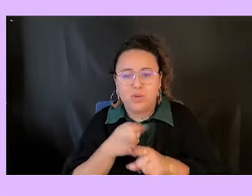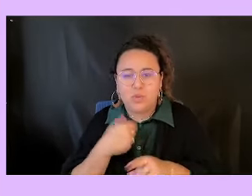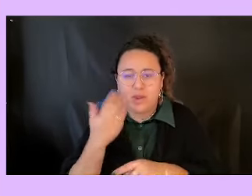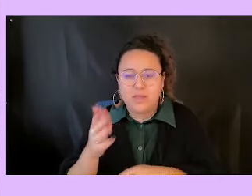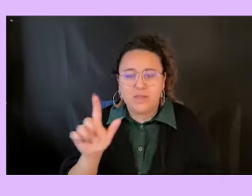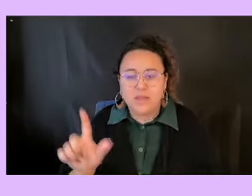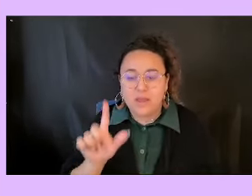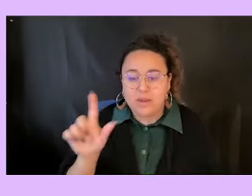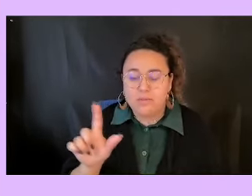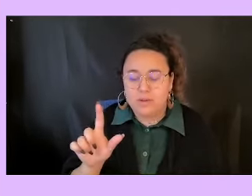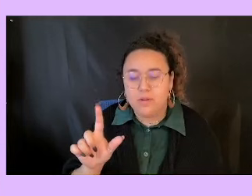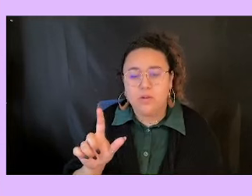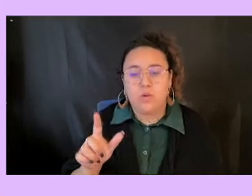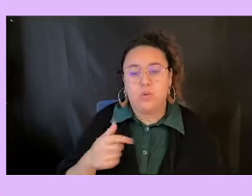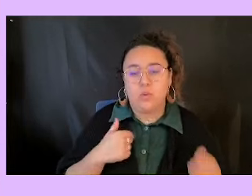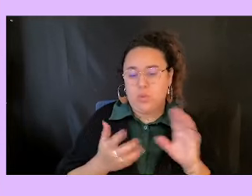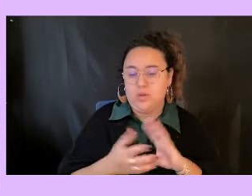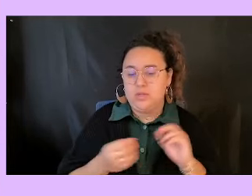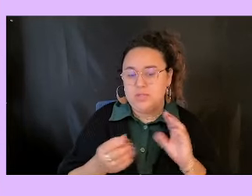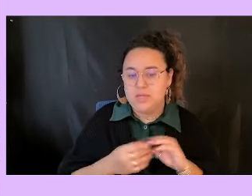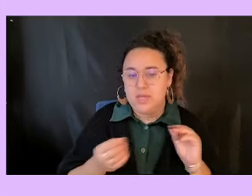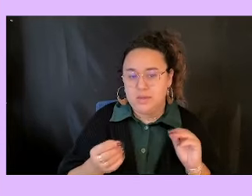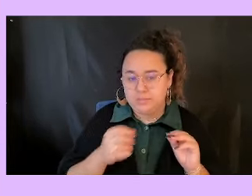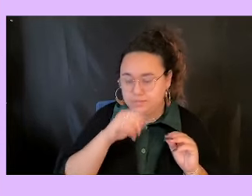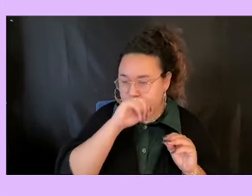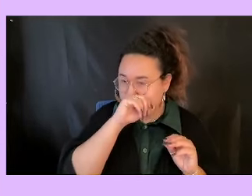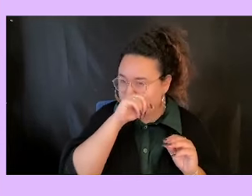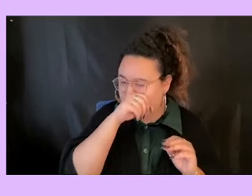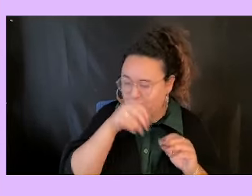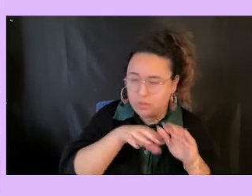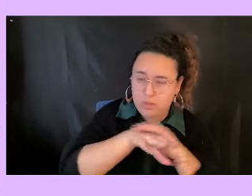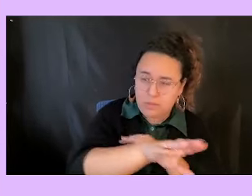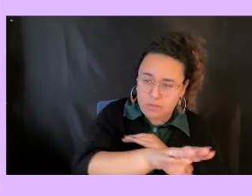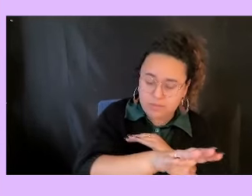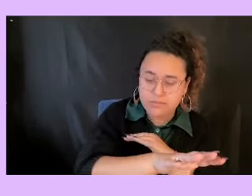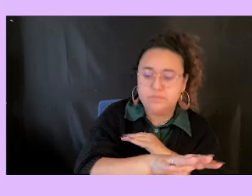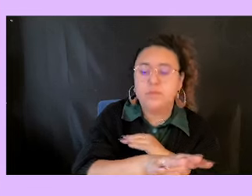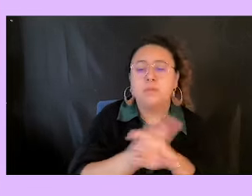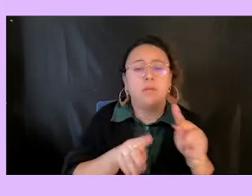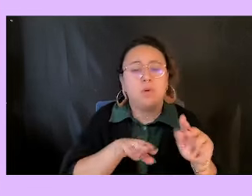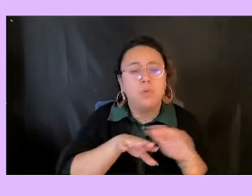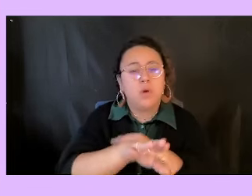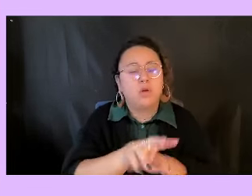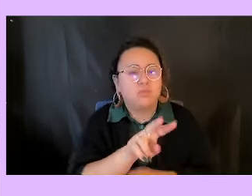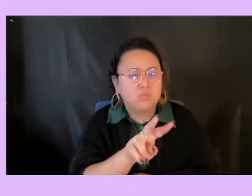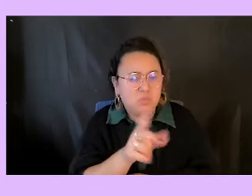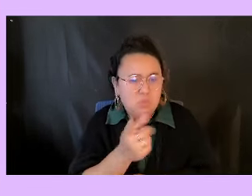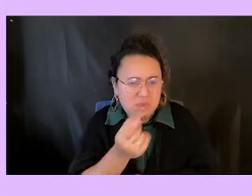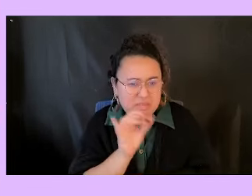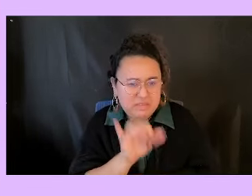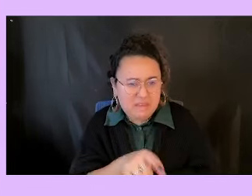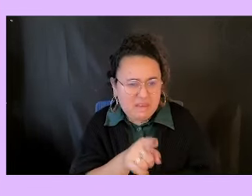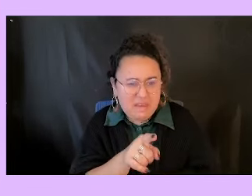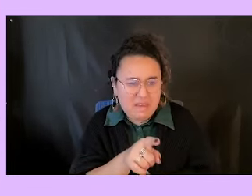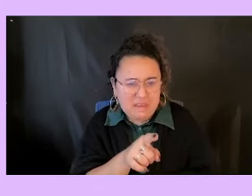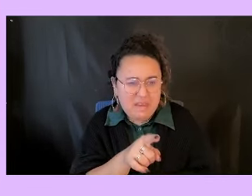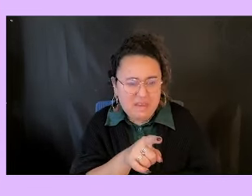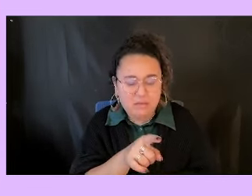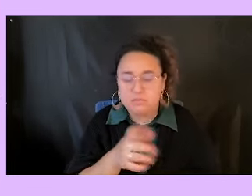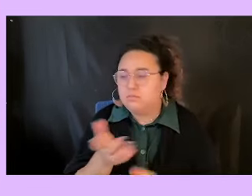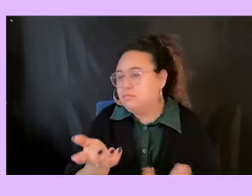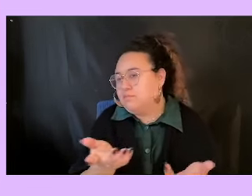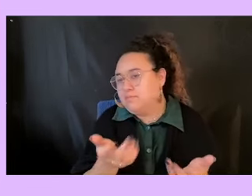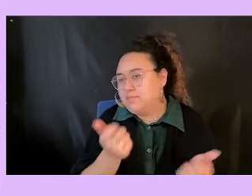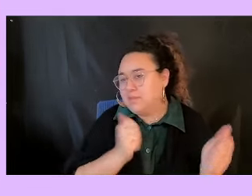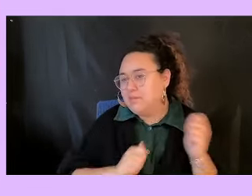we are saying, you can come in, and we've had people walk into the theater and be like, what is this? They're like, well, it's a